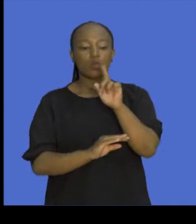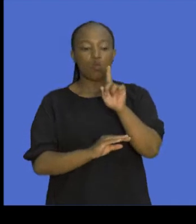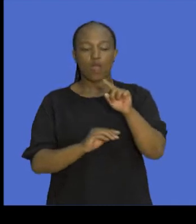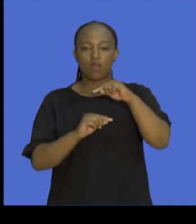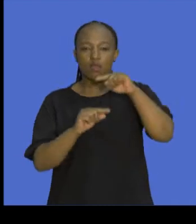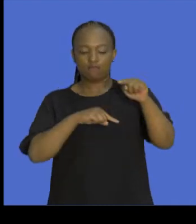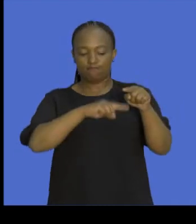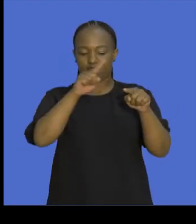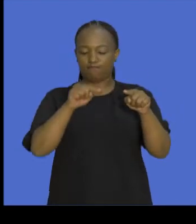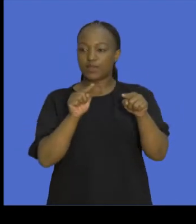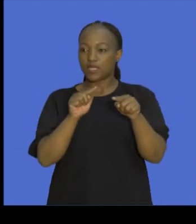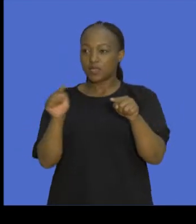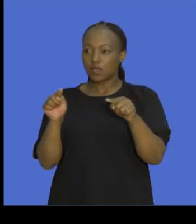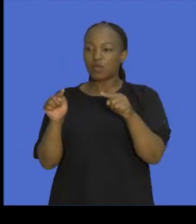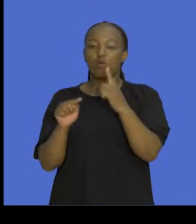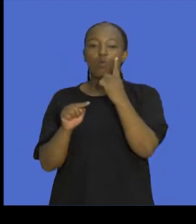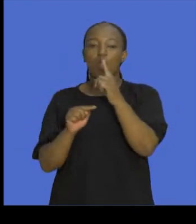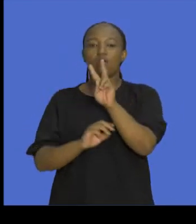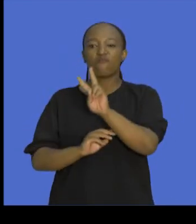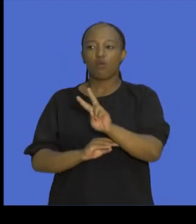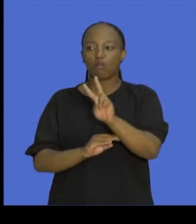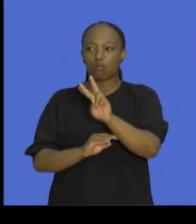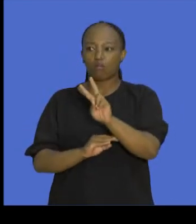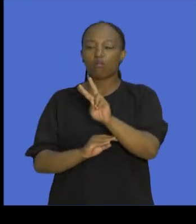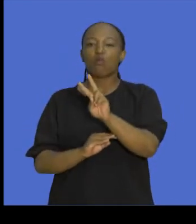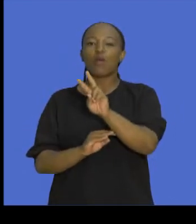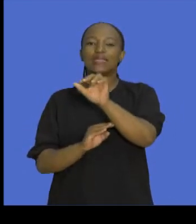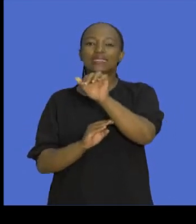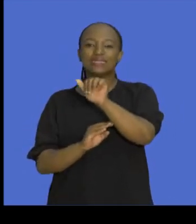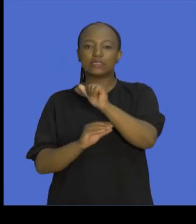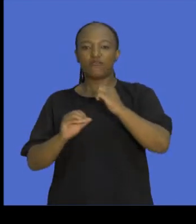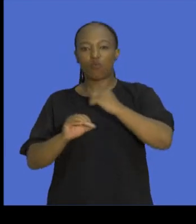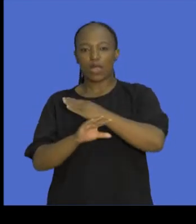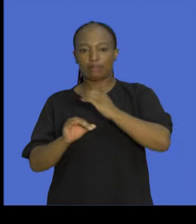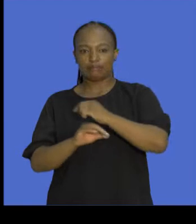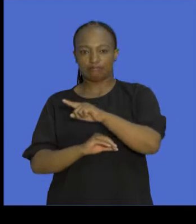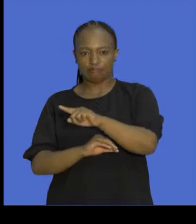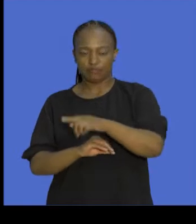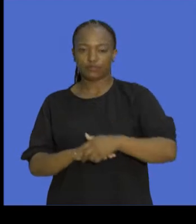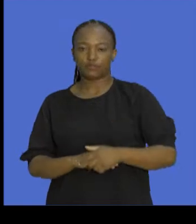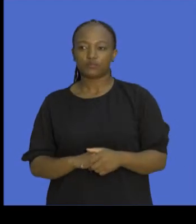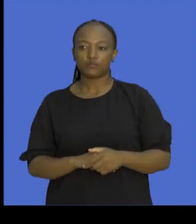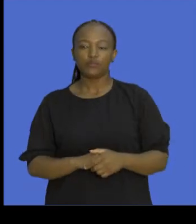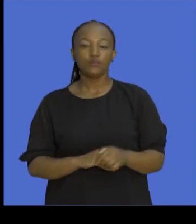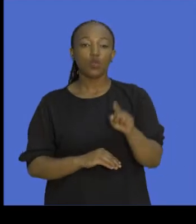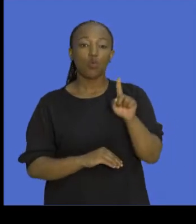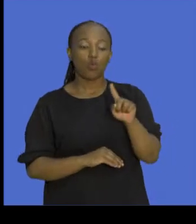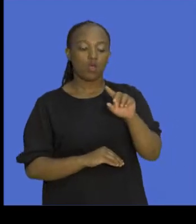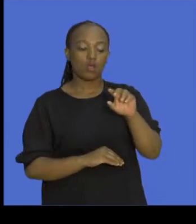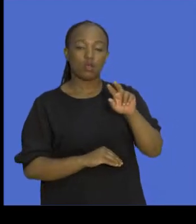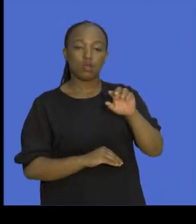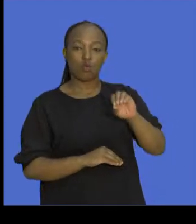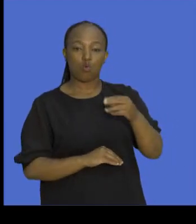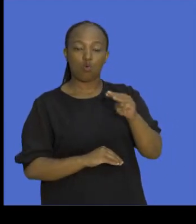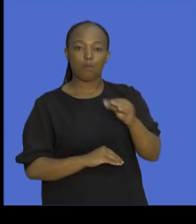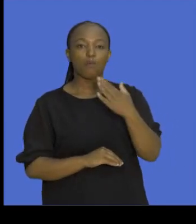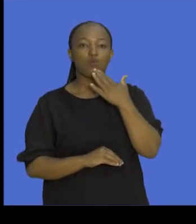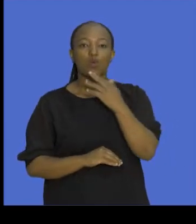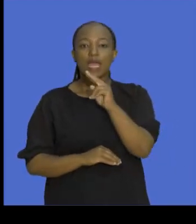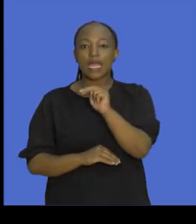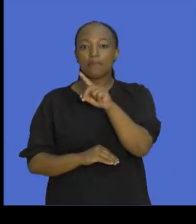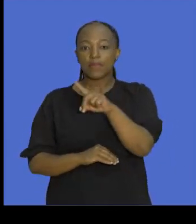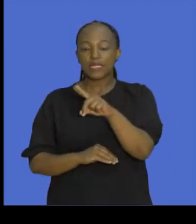1 volt per ampere of current. Okay, so 1 ohm of electrical resistance allows an